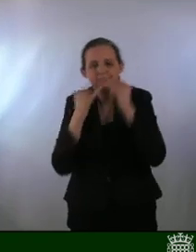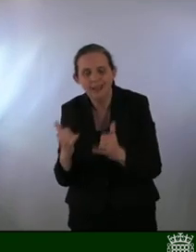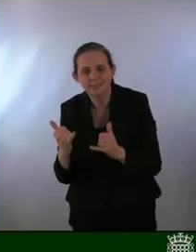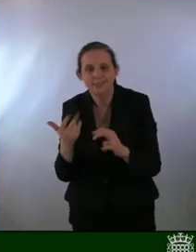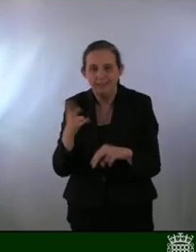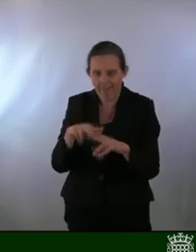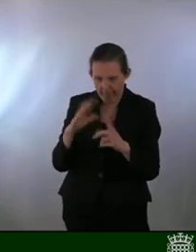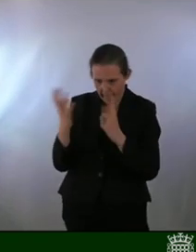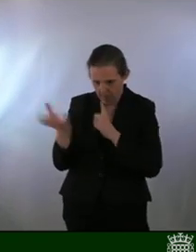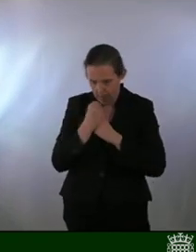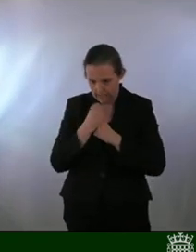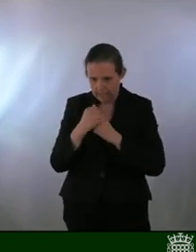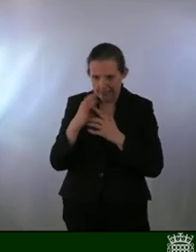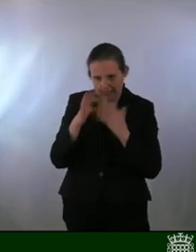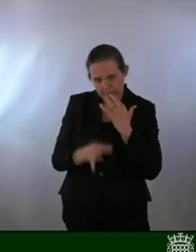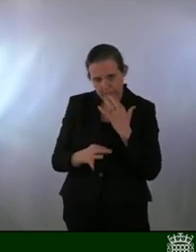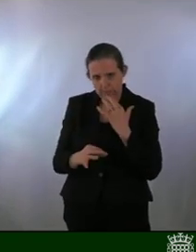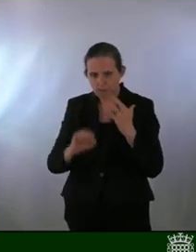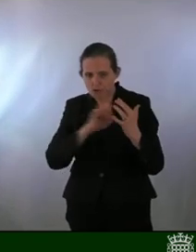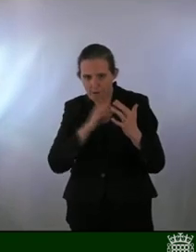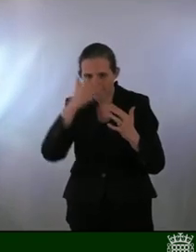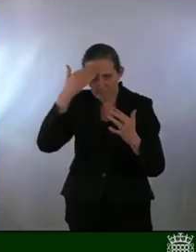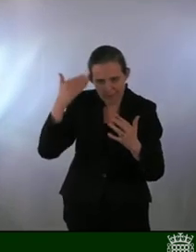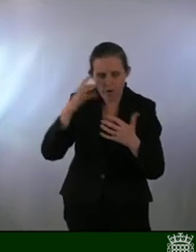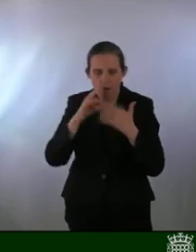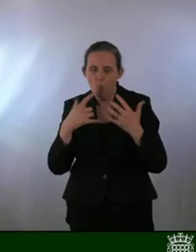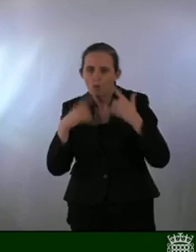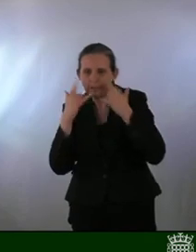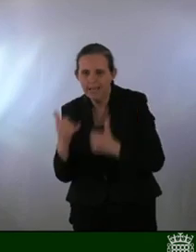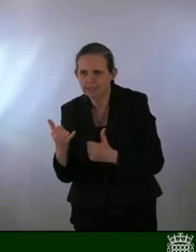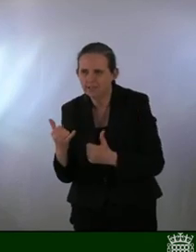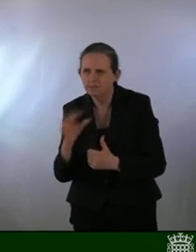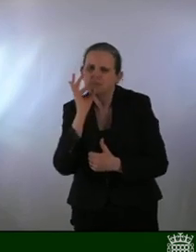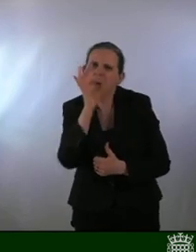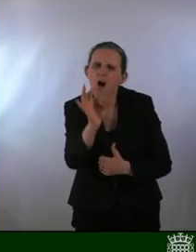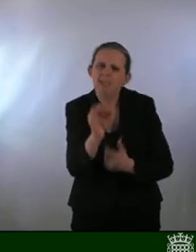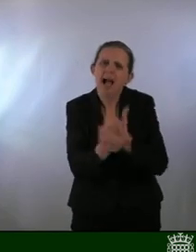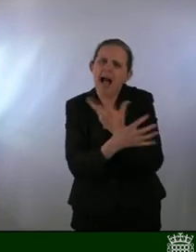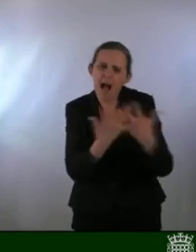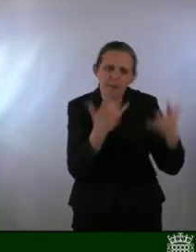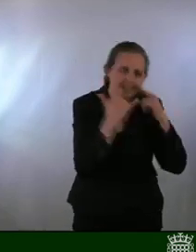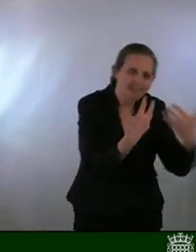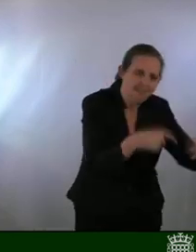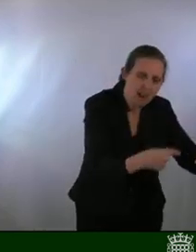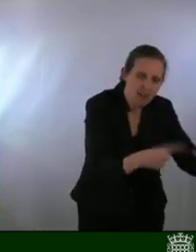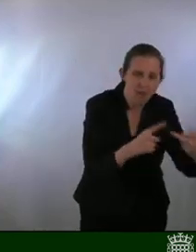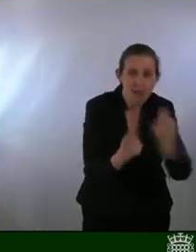between the number of new cases currently and the number of tests that are currently available per